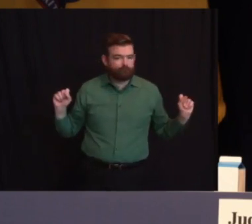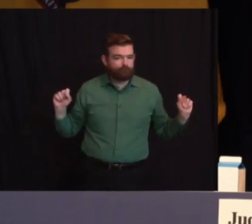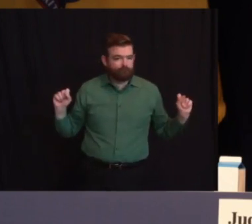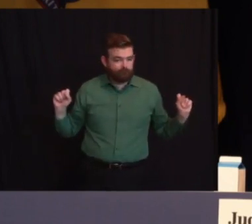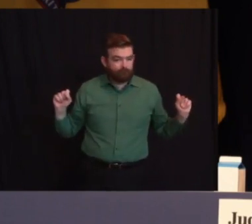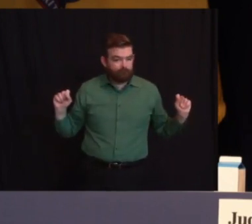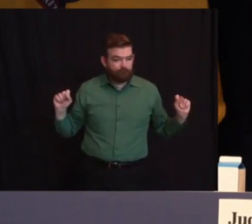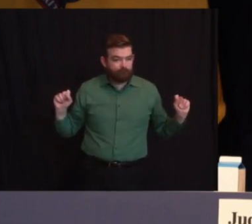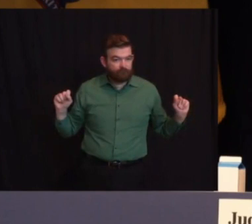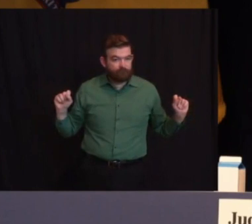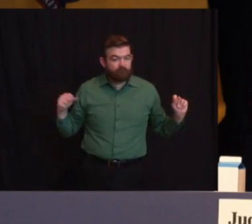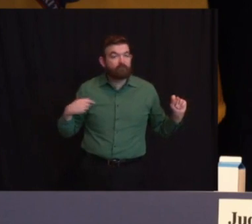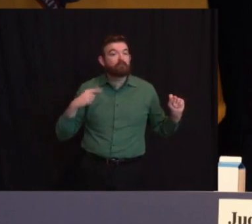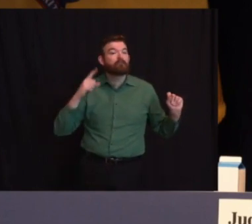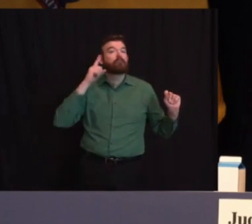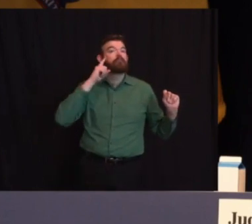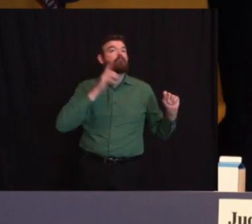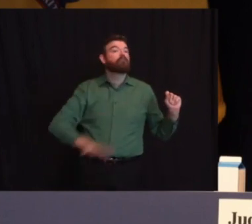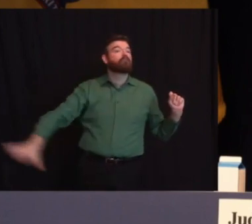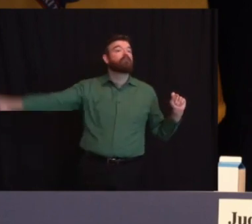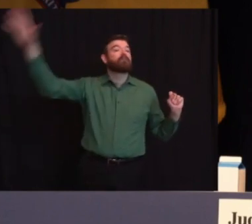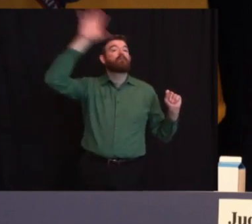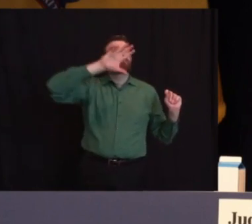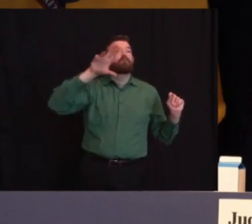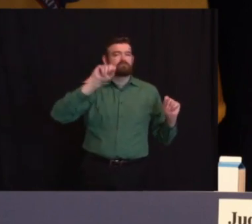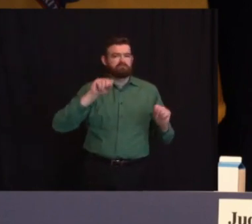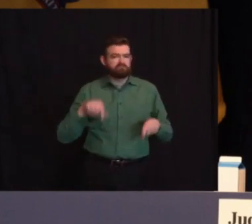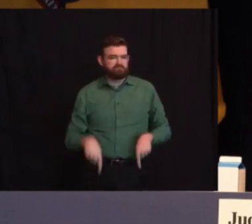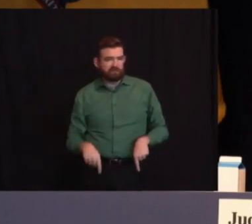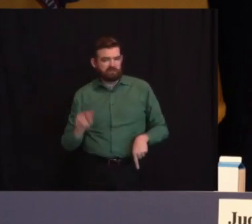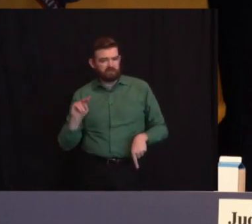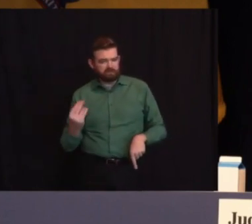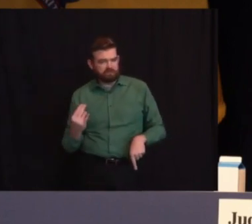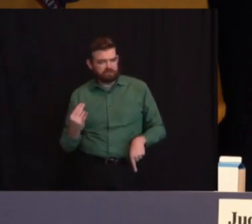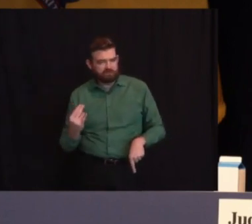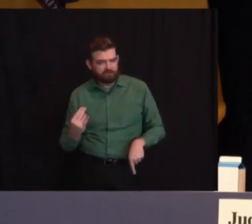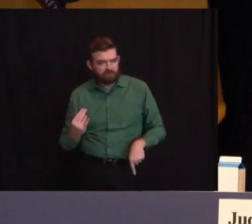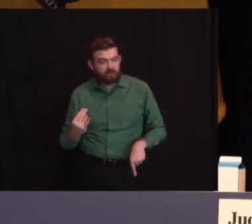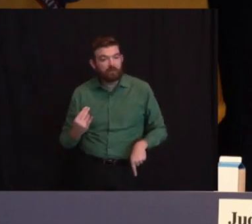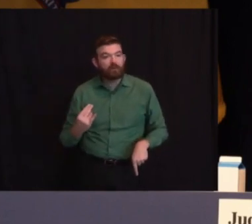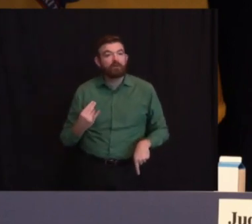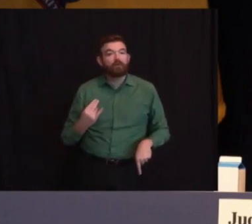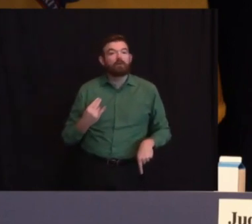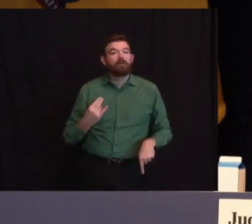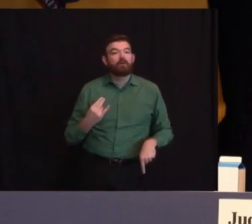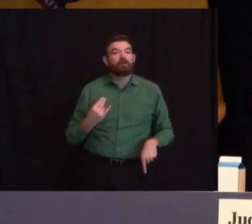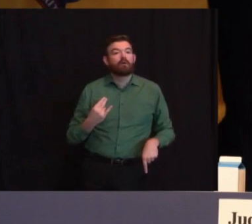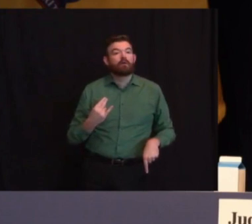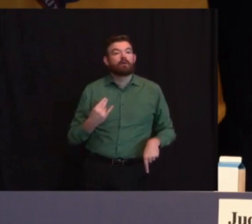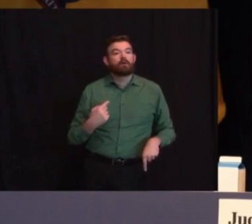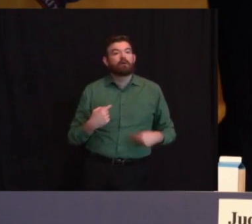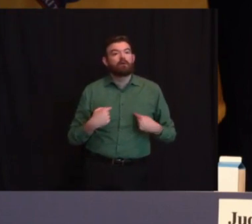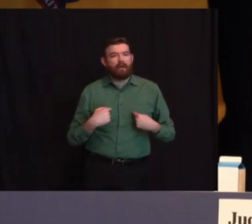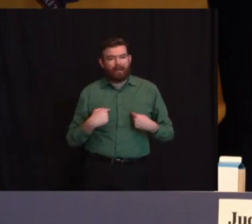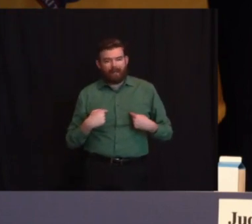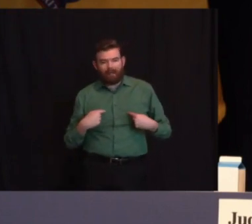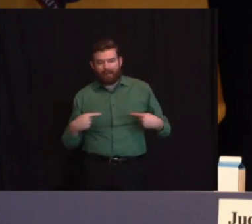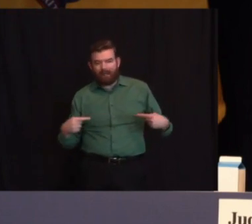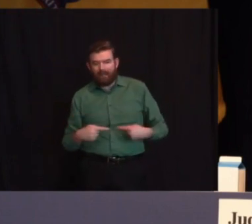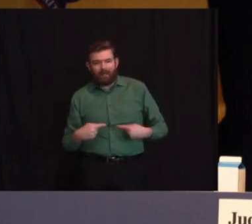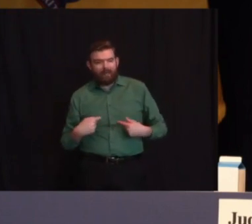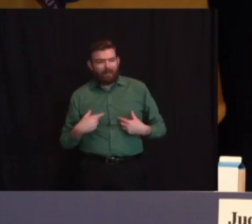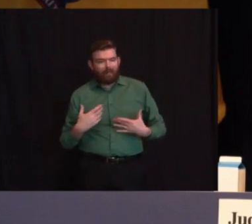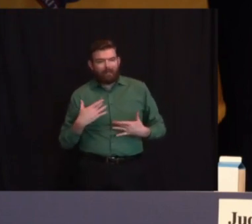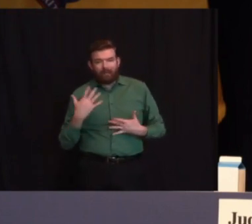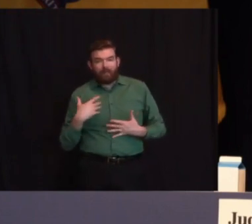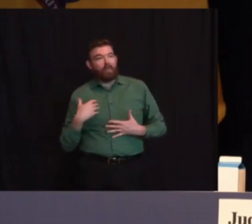the country and here in New Jersey that people are delaying care, specifically emergency care. That's why the New Jersey